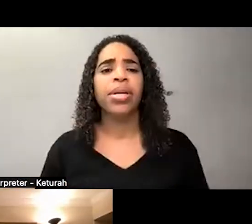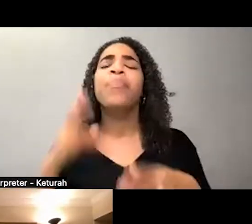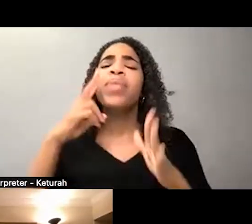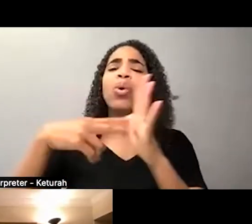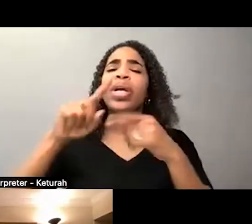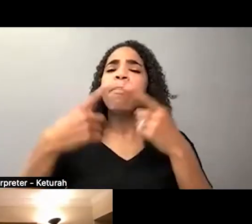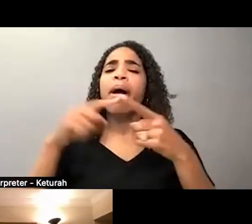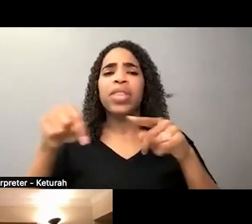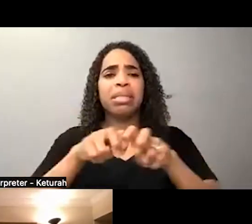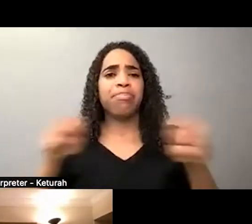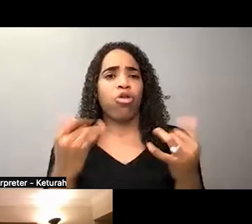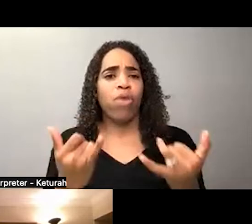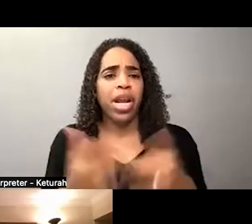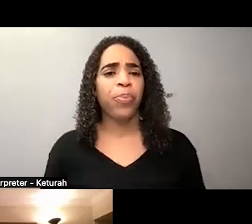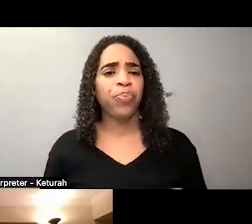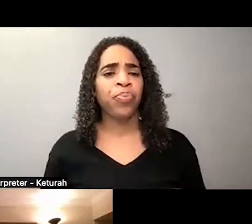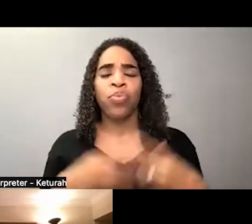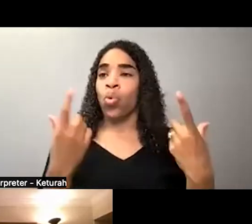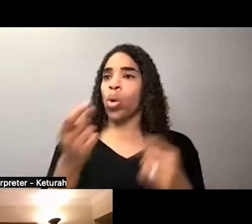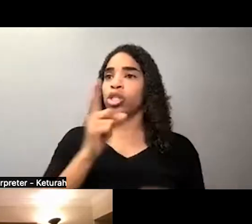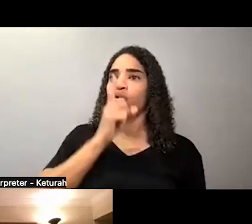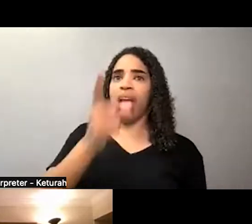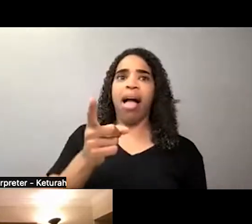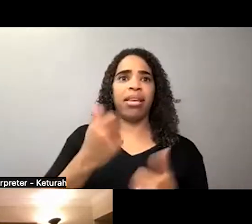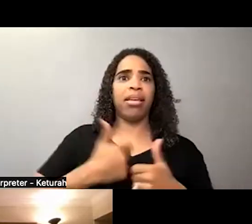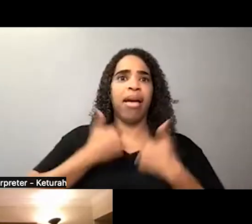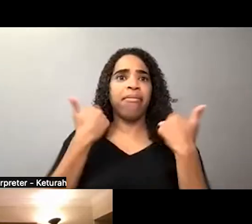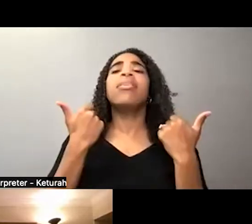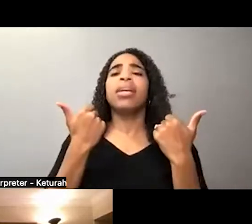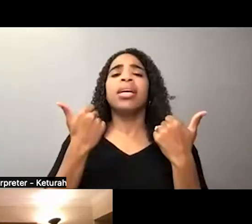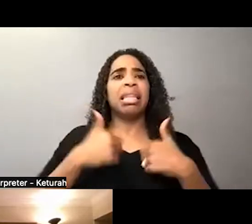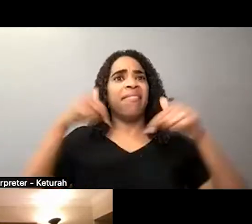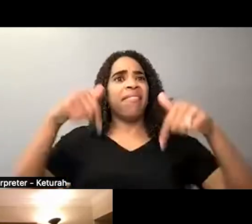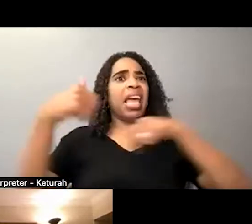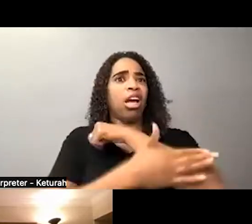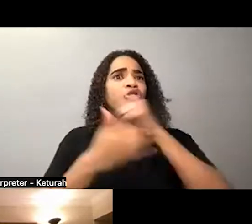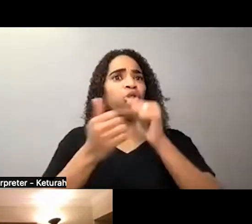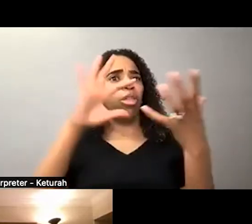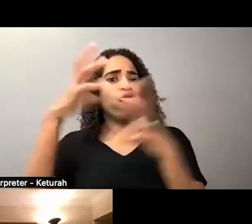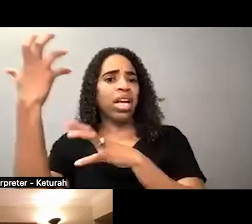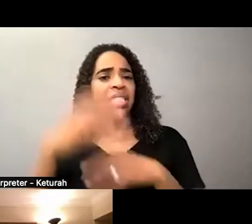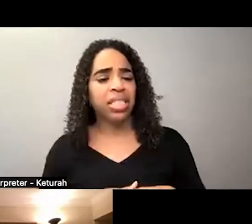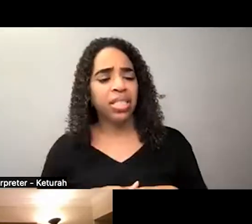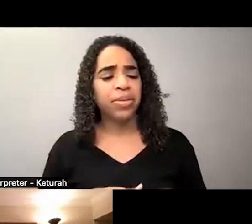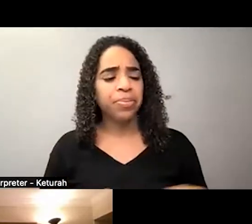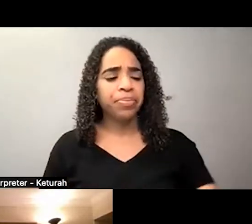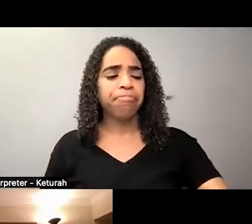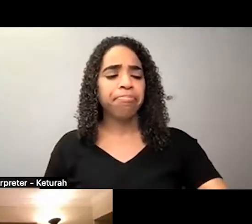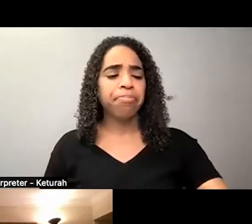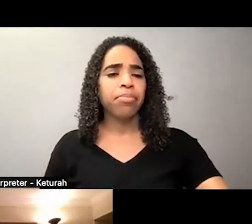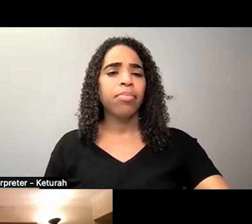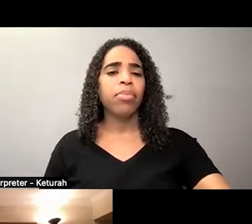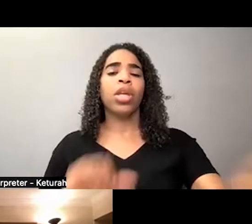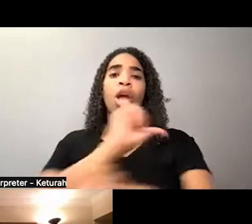today. What is the reality of the filmmaker living in a country in crisis? From authoritarianism and occupation